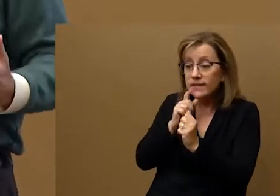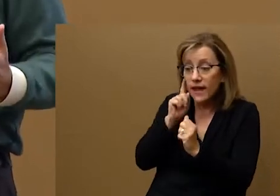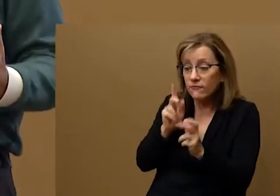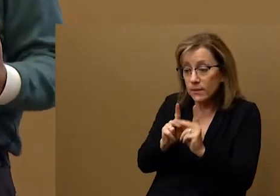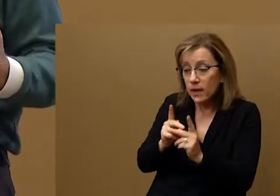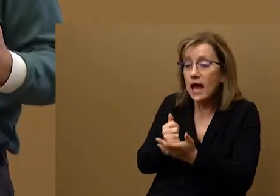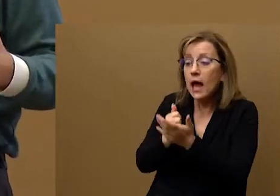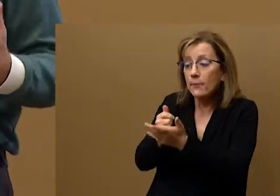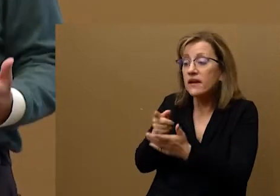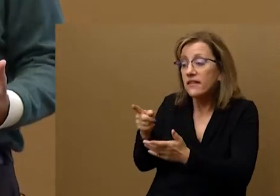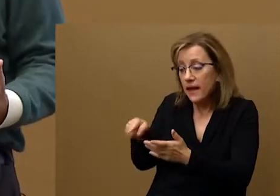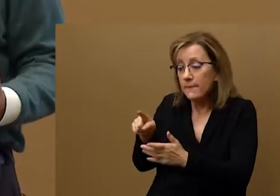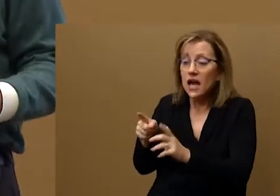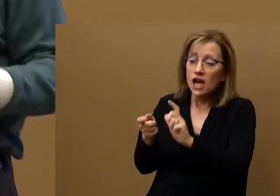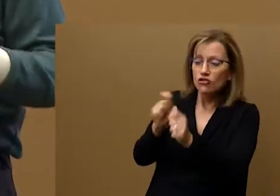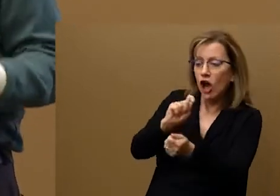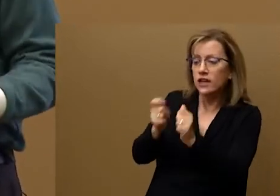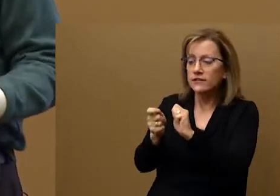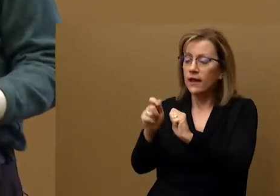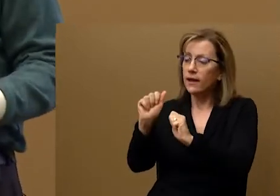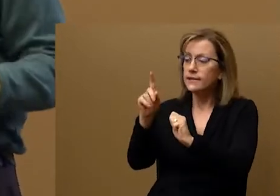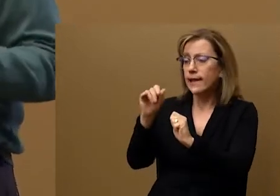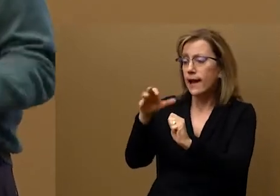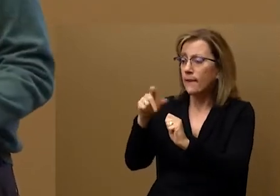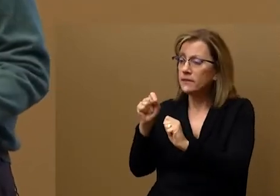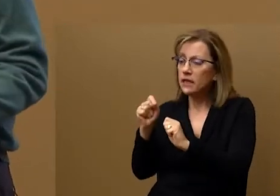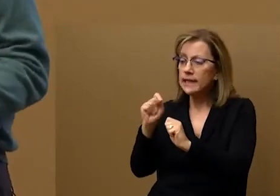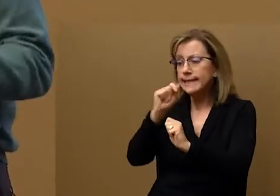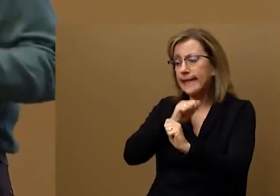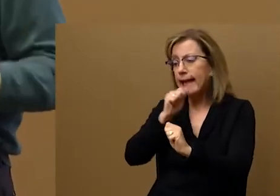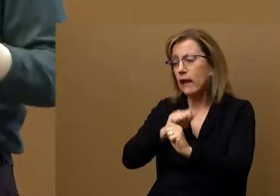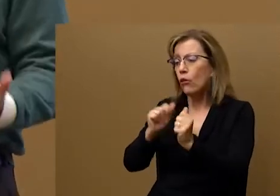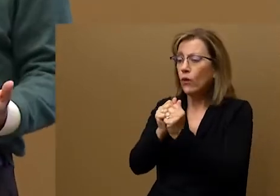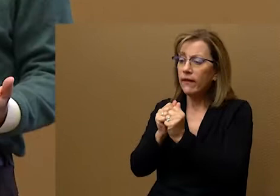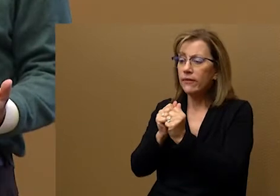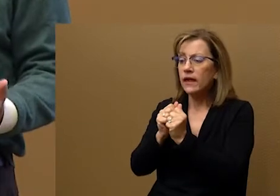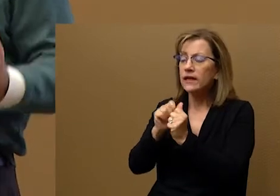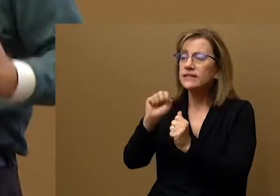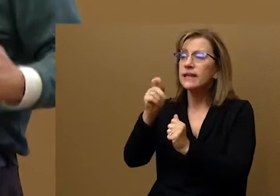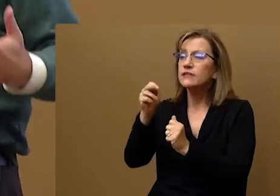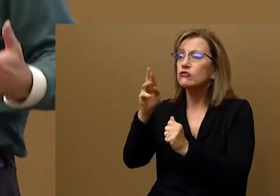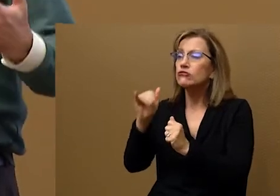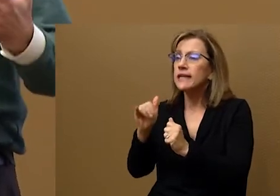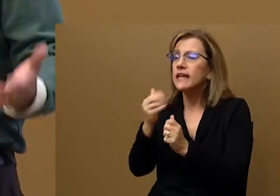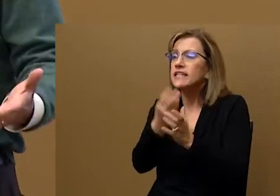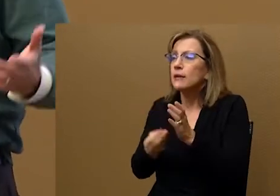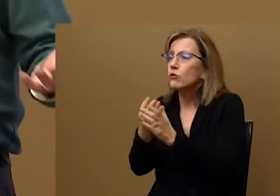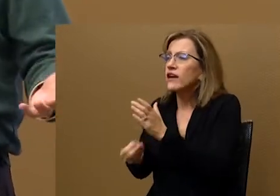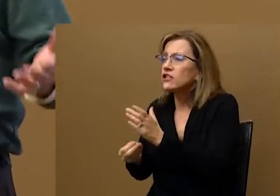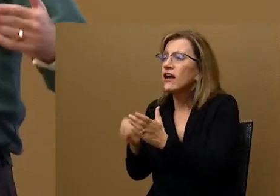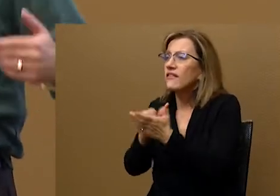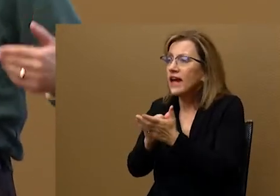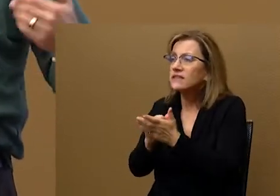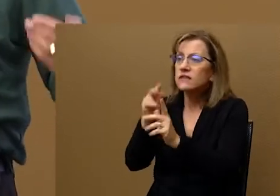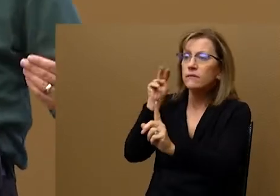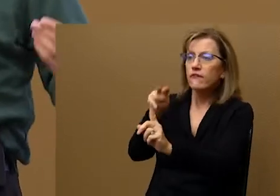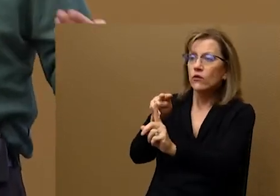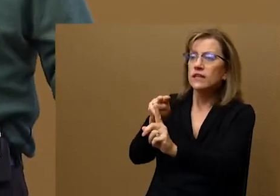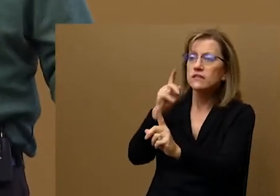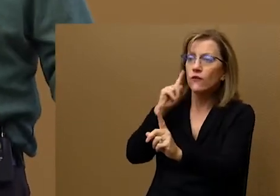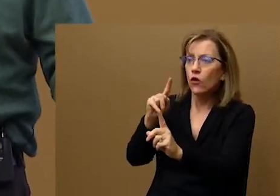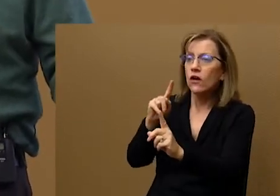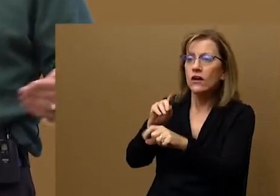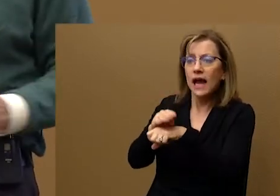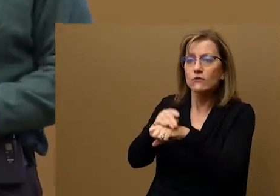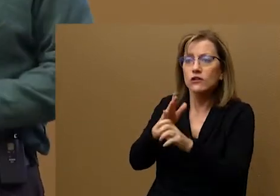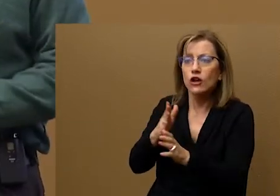you're helping them adjust, adapt, deal with sensory deprivation, deal with that problem, right? That's how counselors would